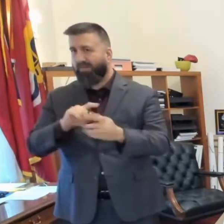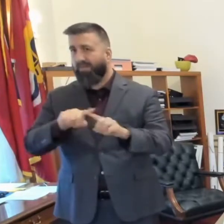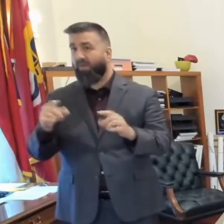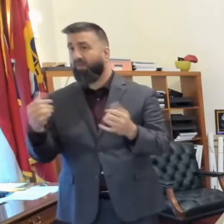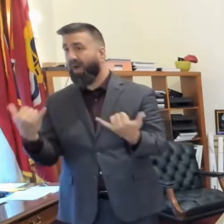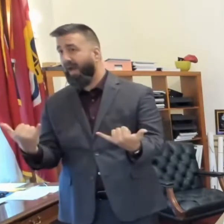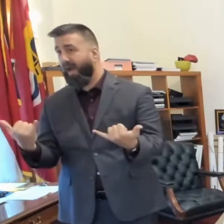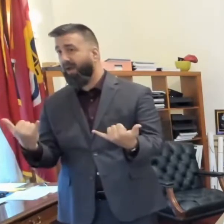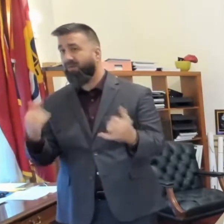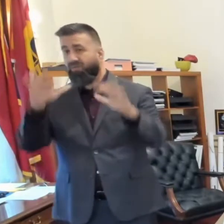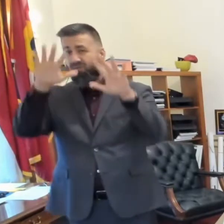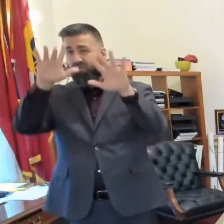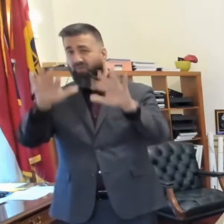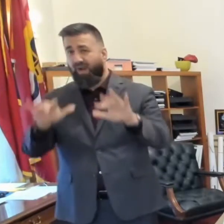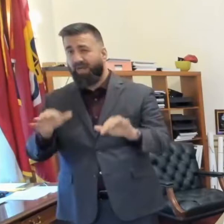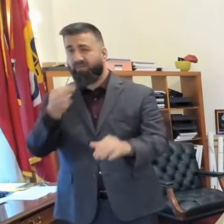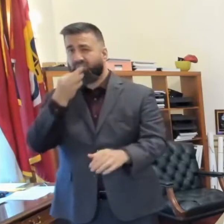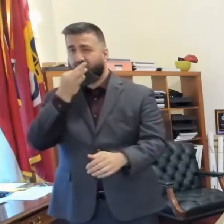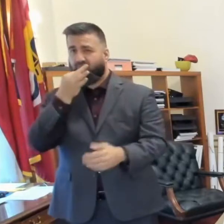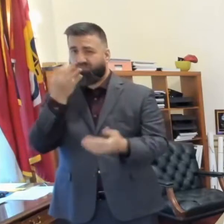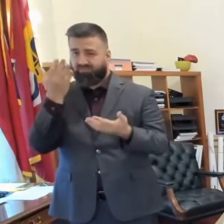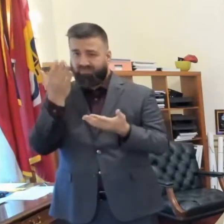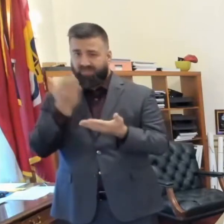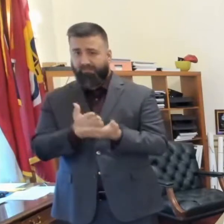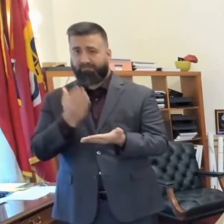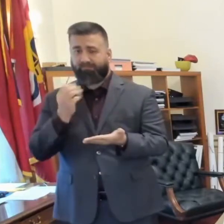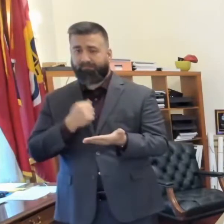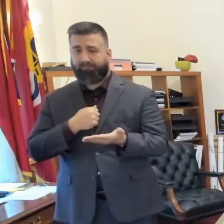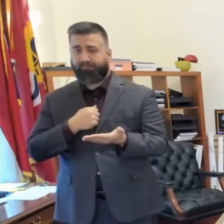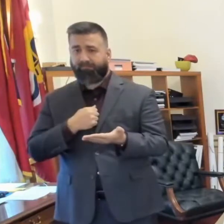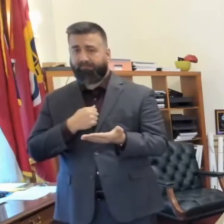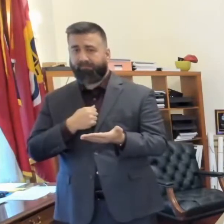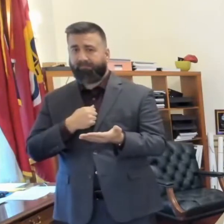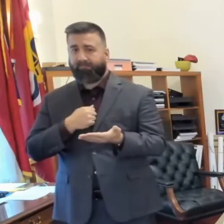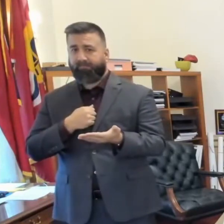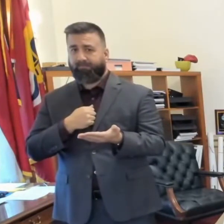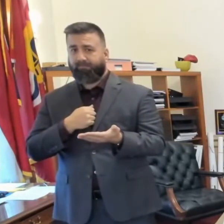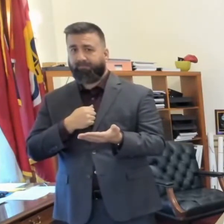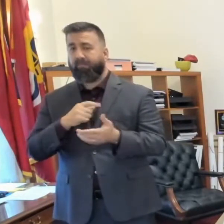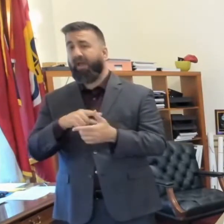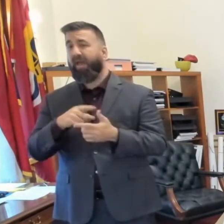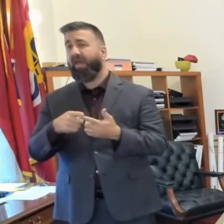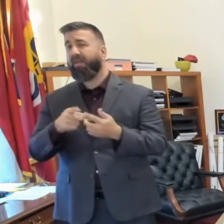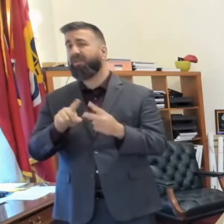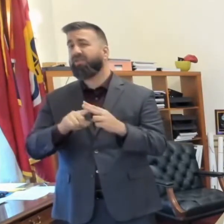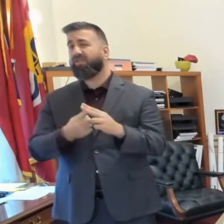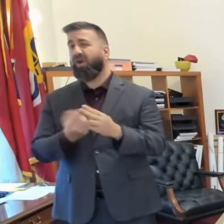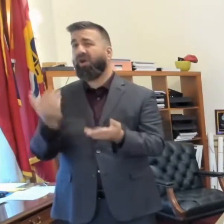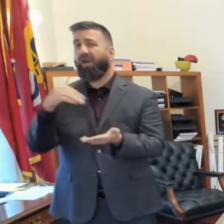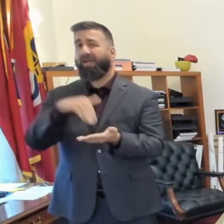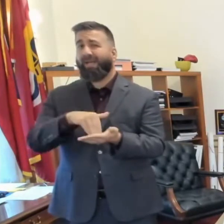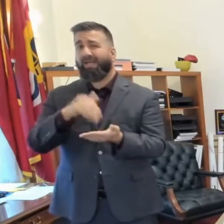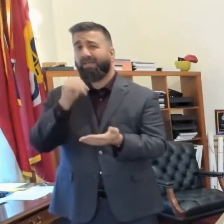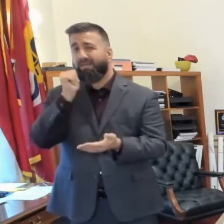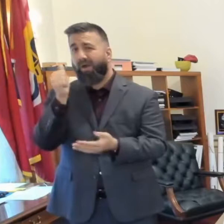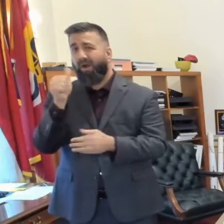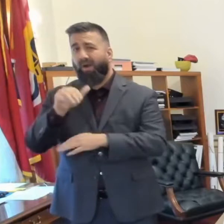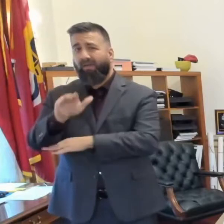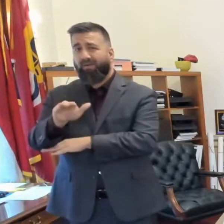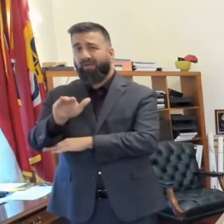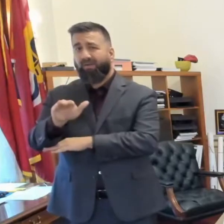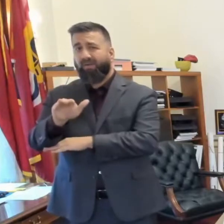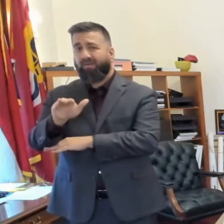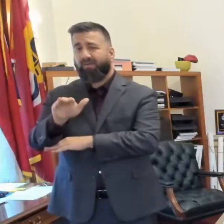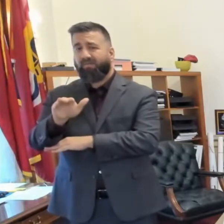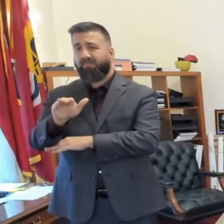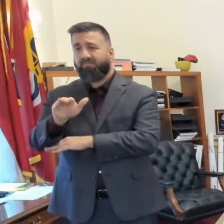stop, we think, pretty soon, and then start up again tomorrow afternoon. So